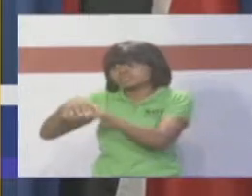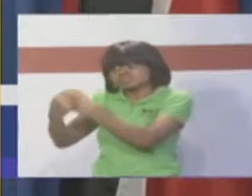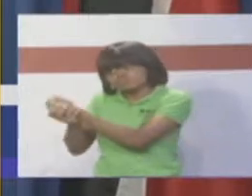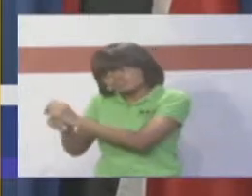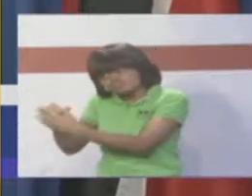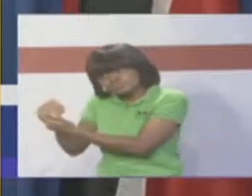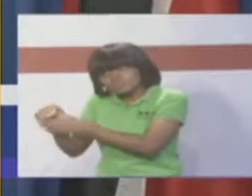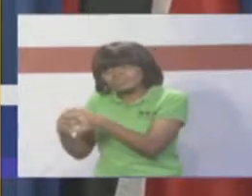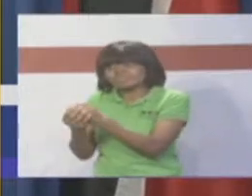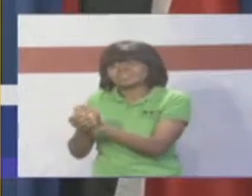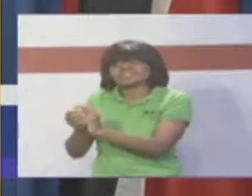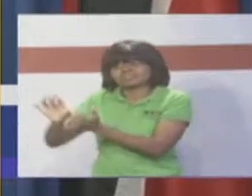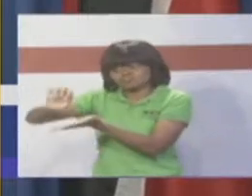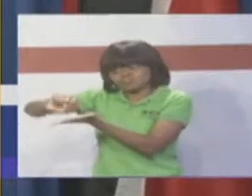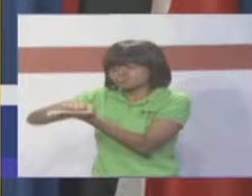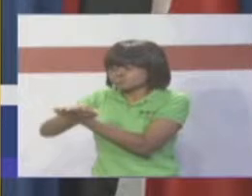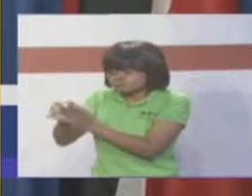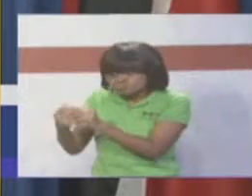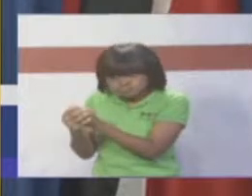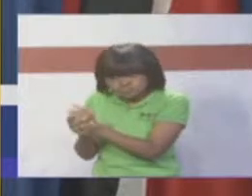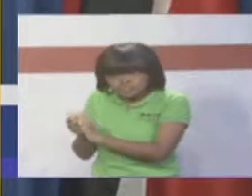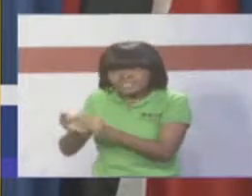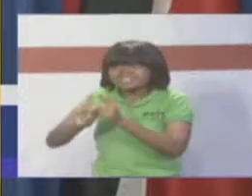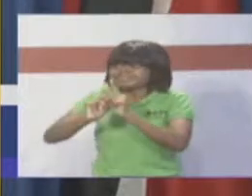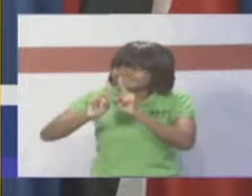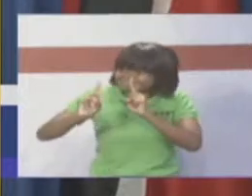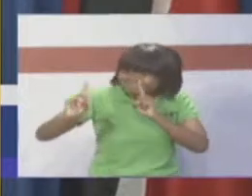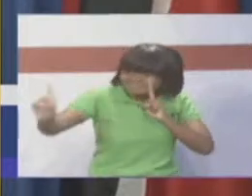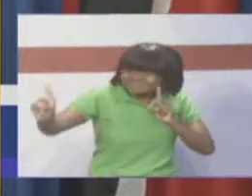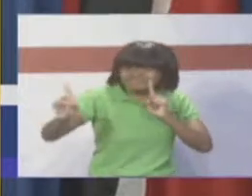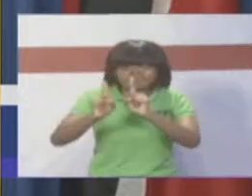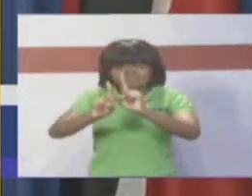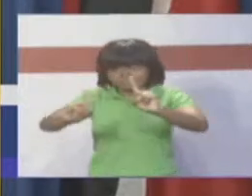Unfortunately, a significant part of the population